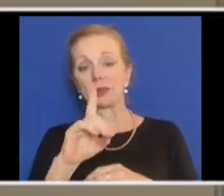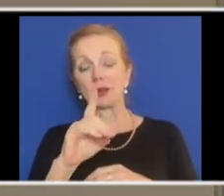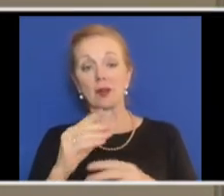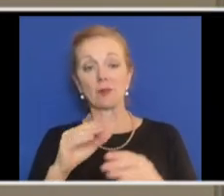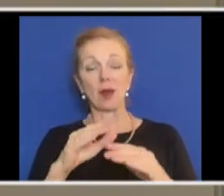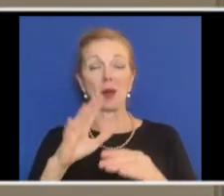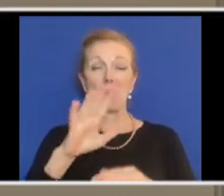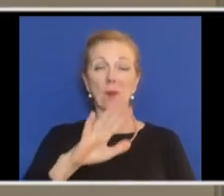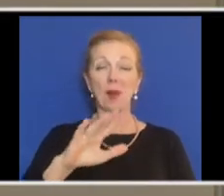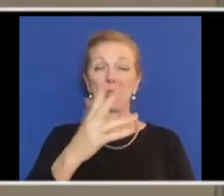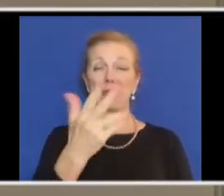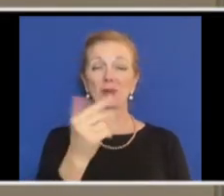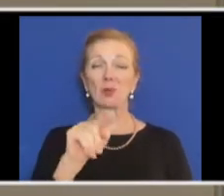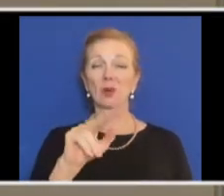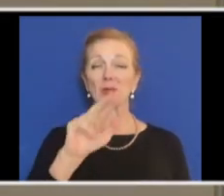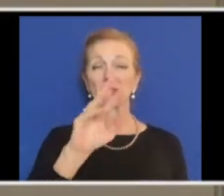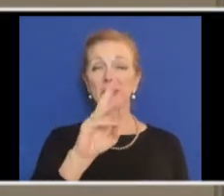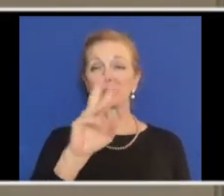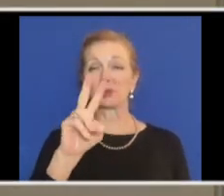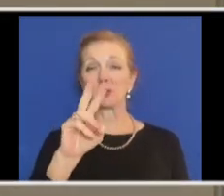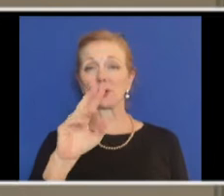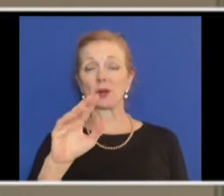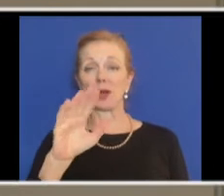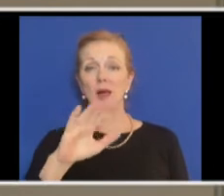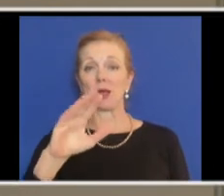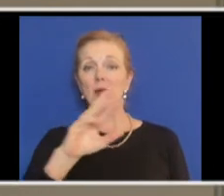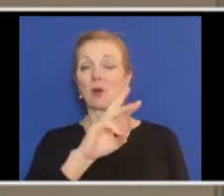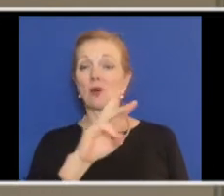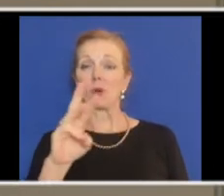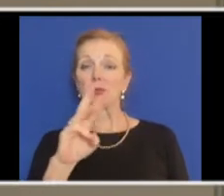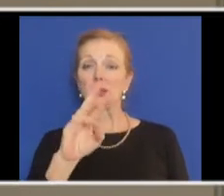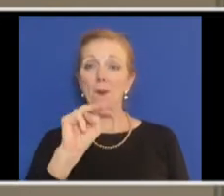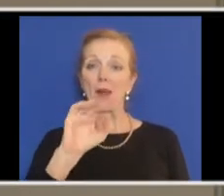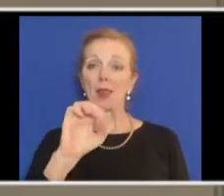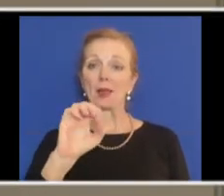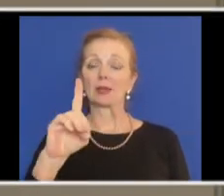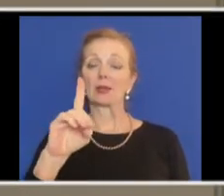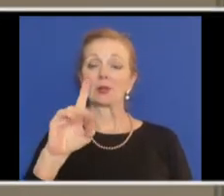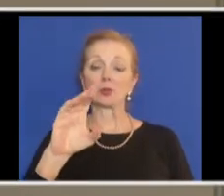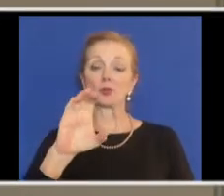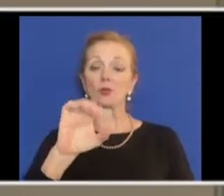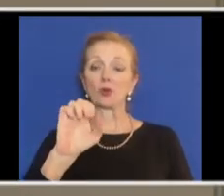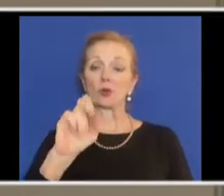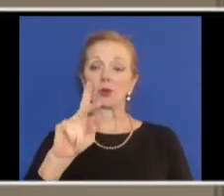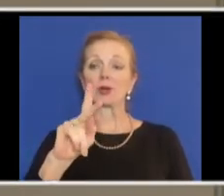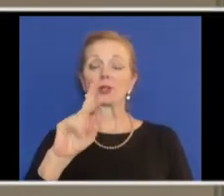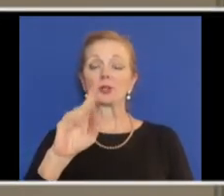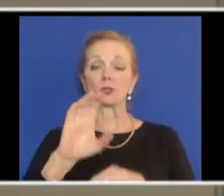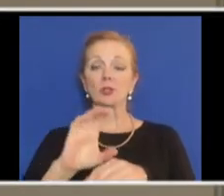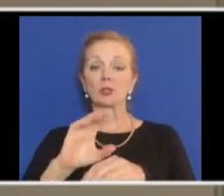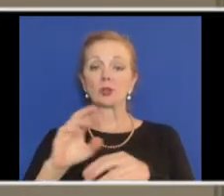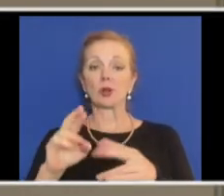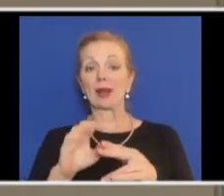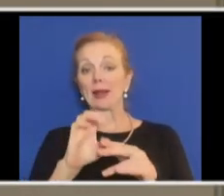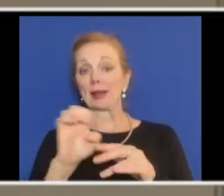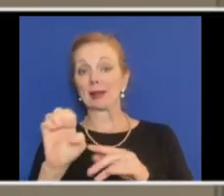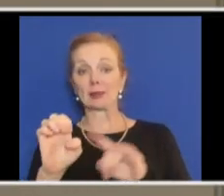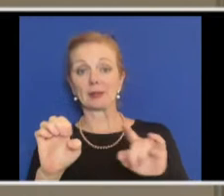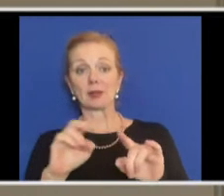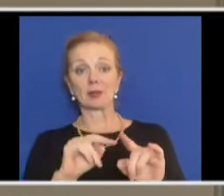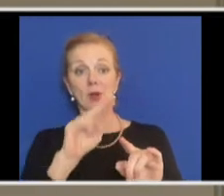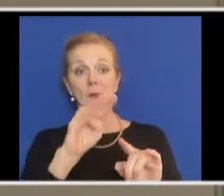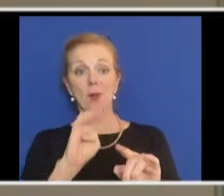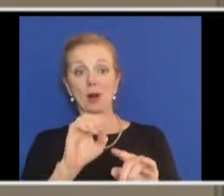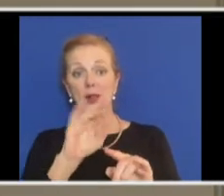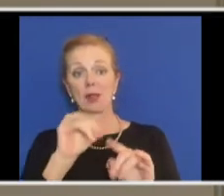13.26 Acres on the south side of West Mallard Creek Church Road East of I-85 and north of Berkeley Place Drive